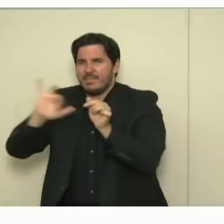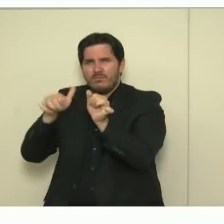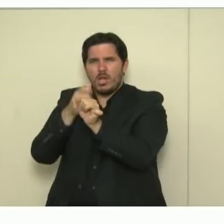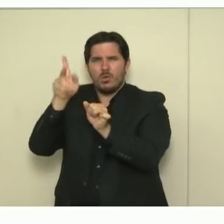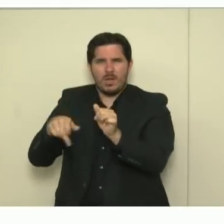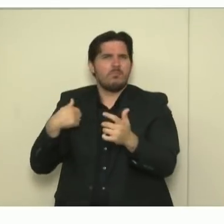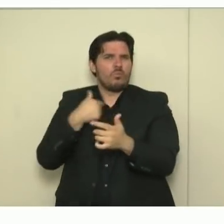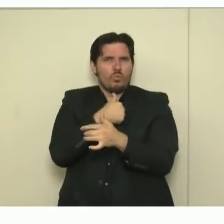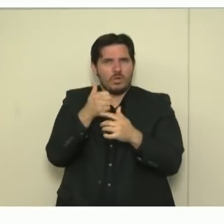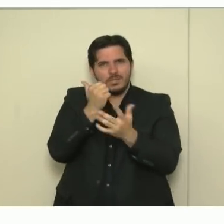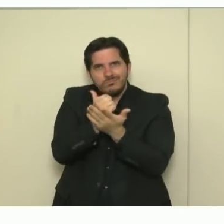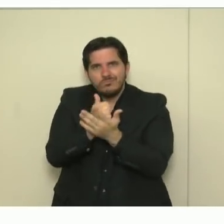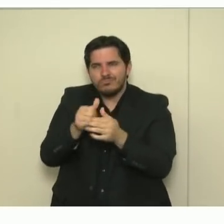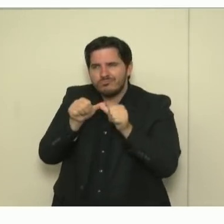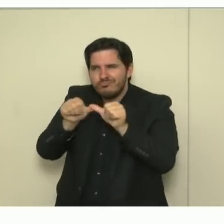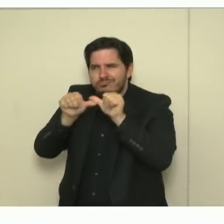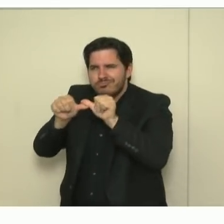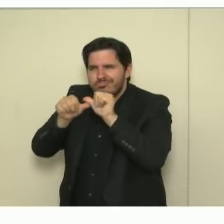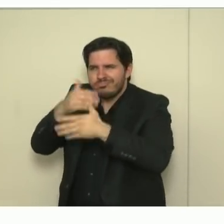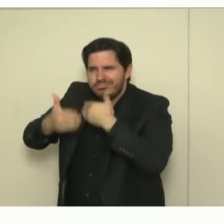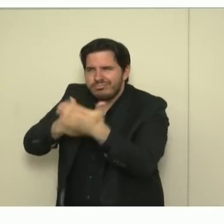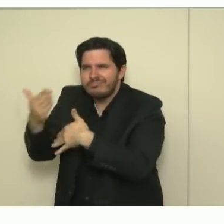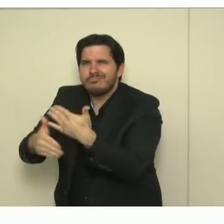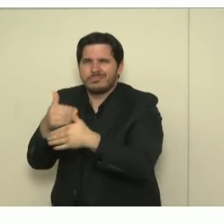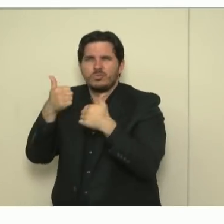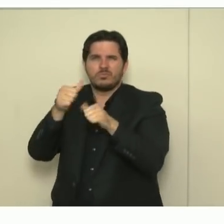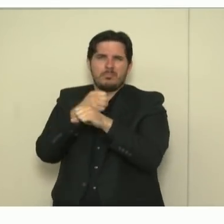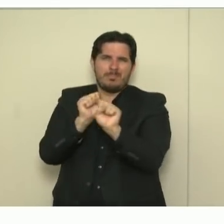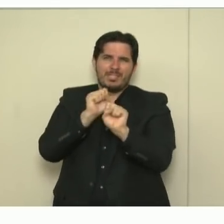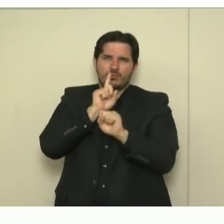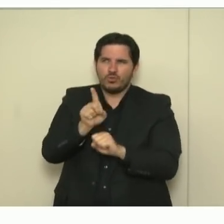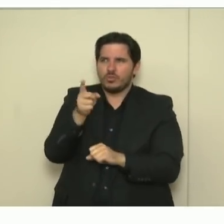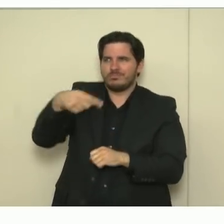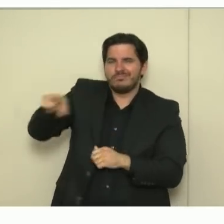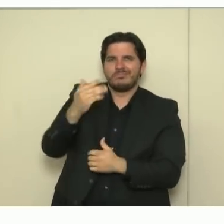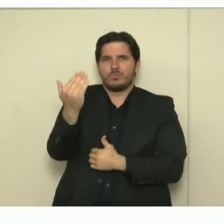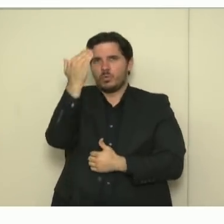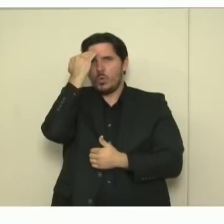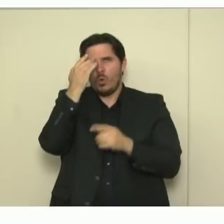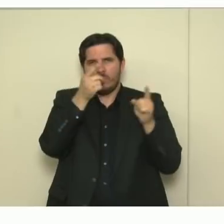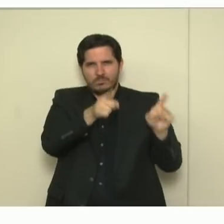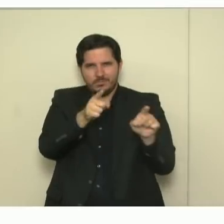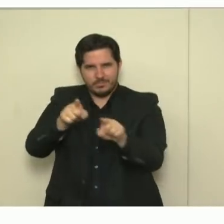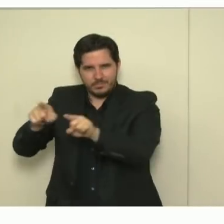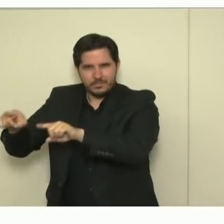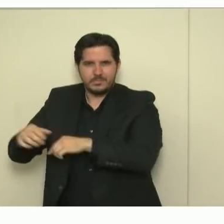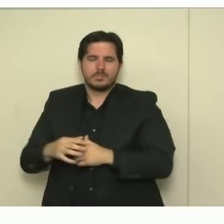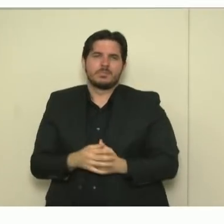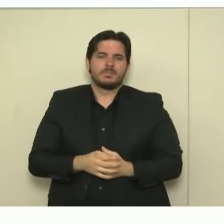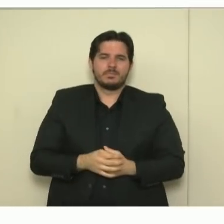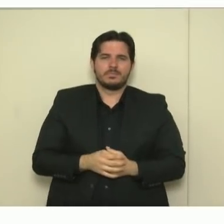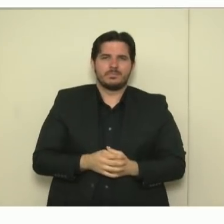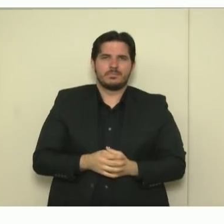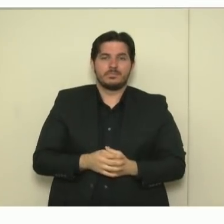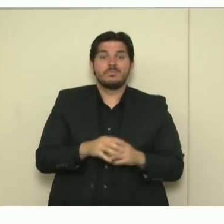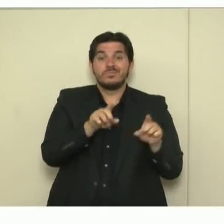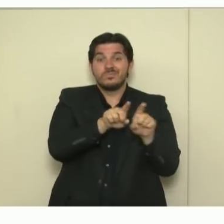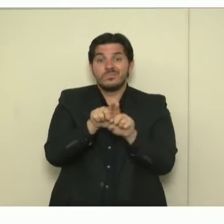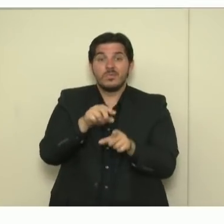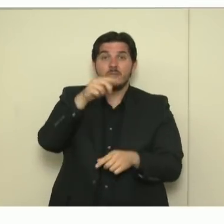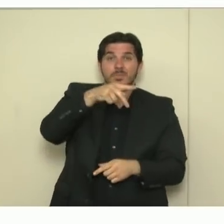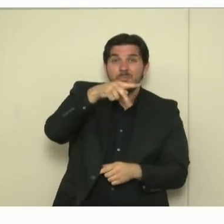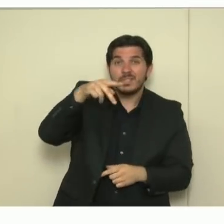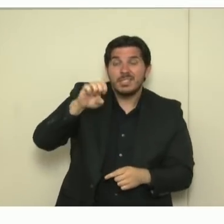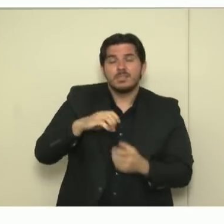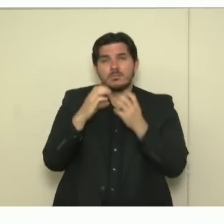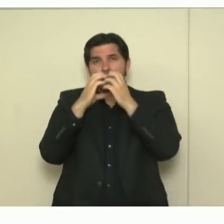starts. In addition, we've delivered out hundreds of thousands of masks across the state. We'll be delivering hundreds of thousands more this week